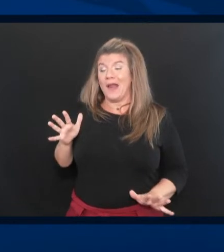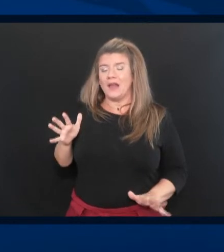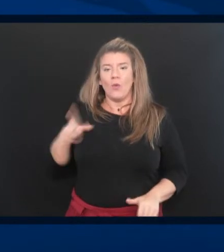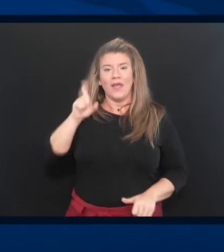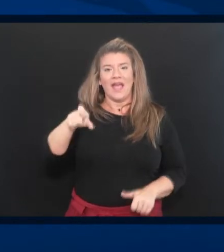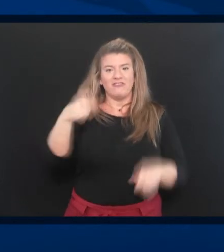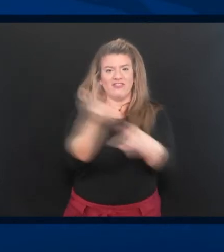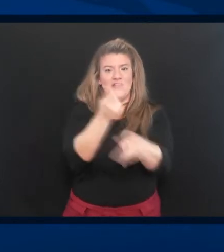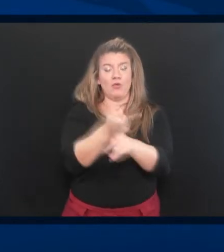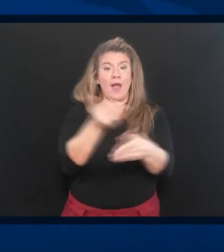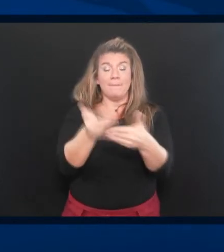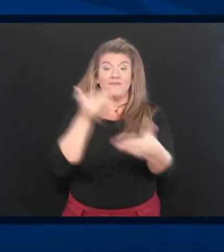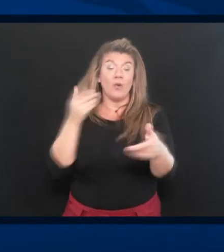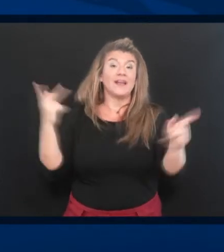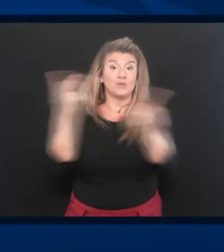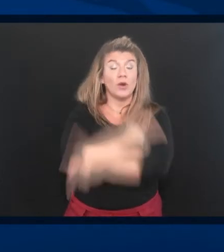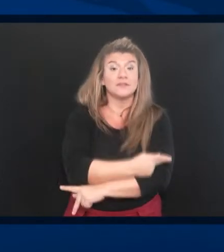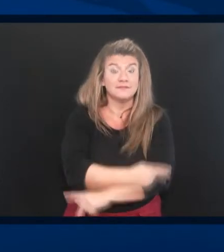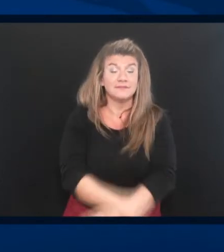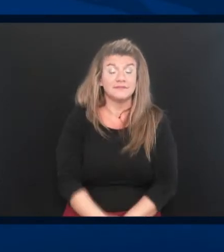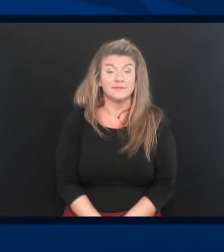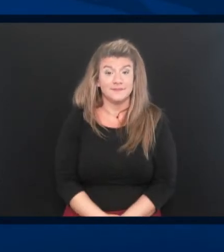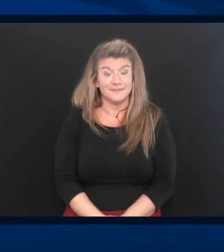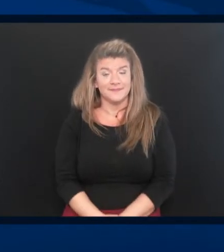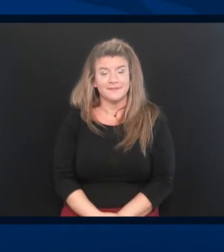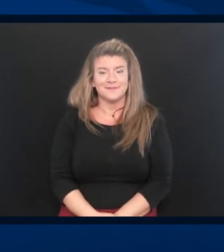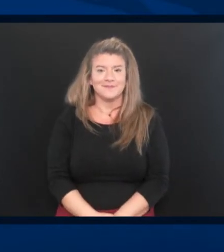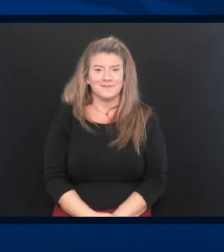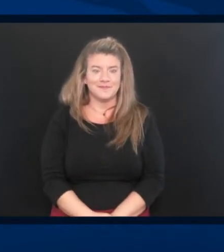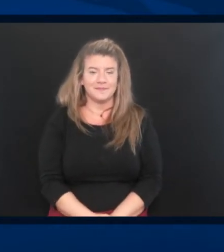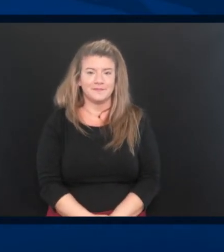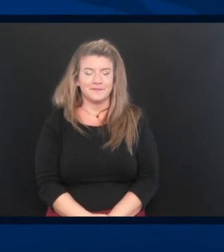to before it gets out of hand? Thank you.